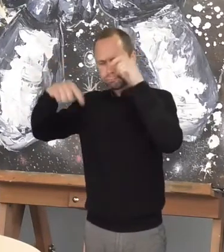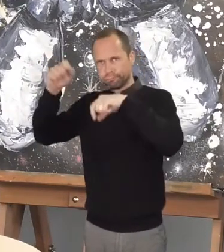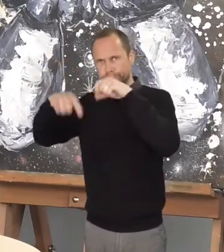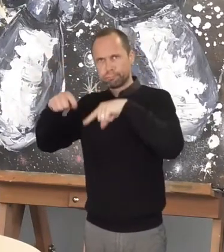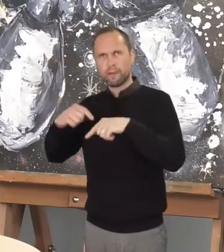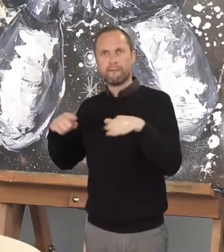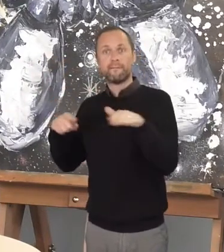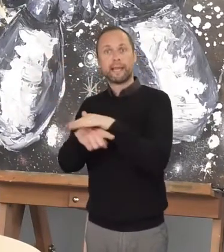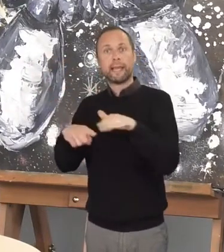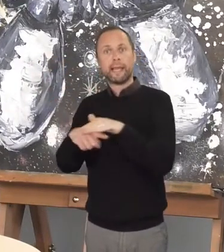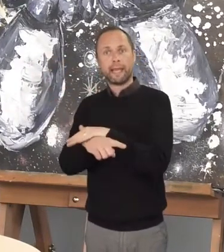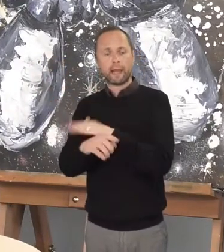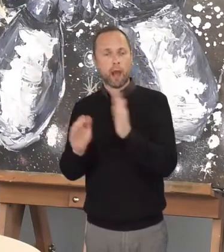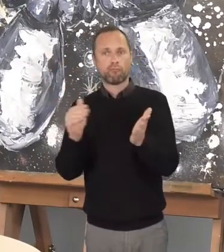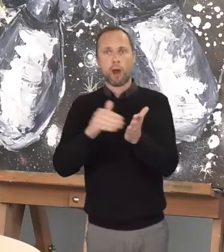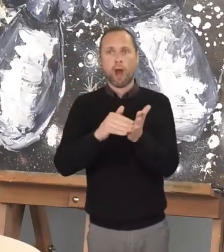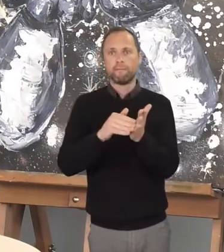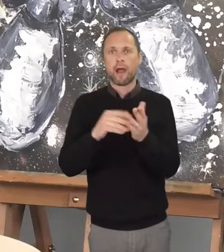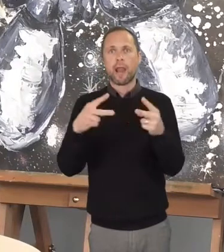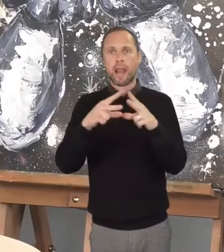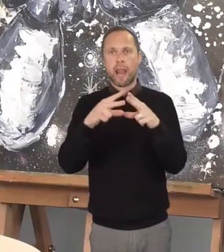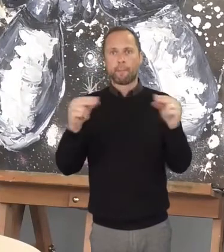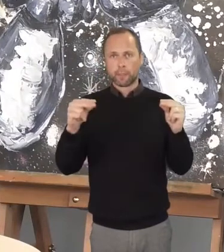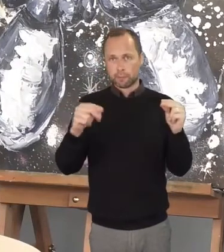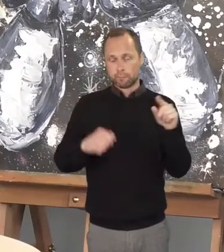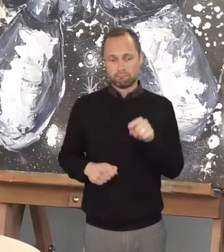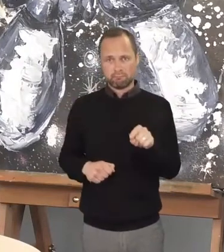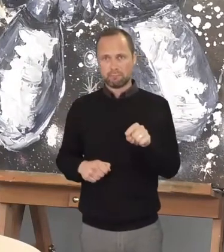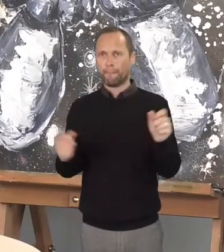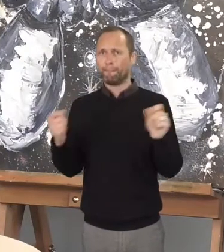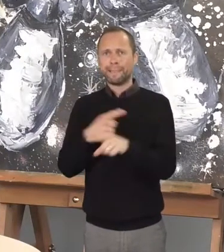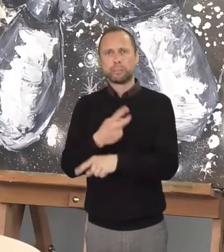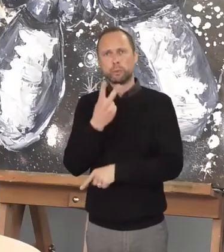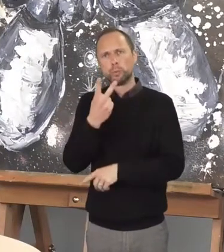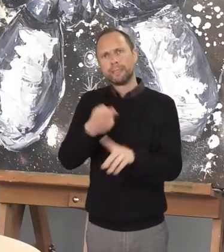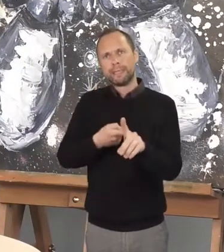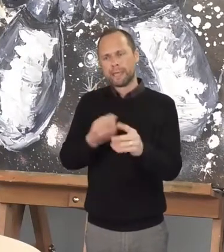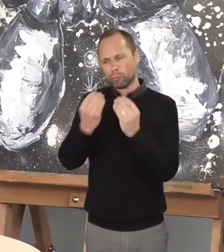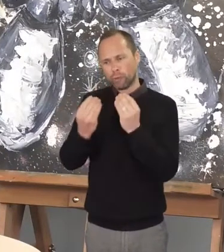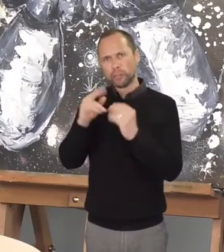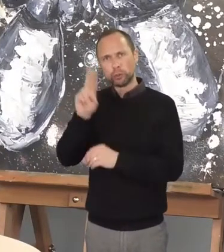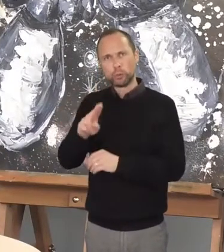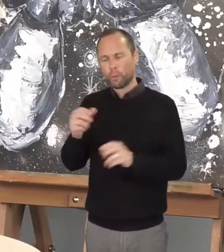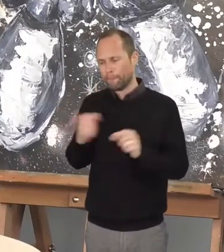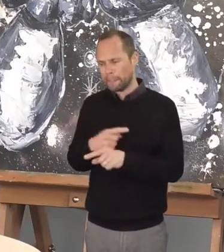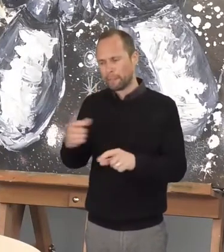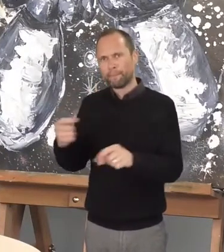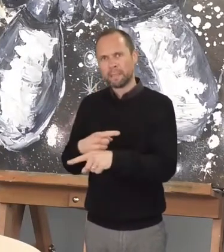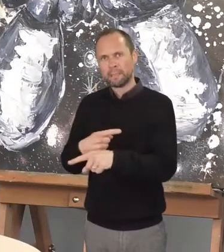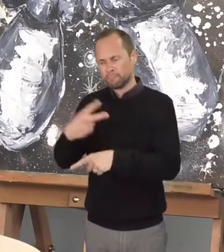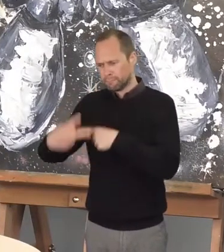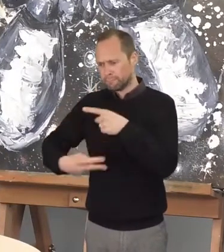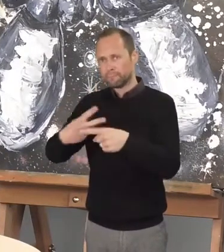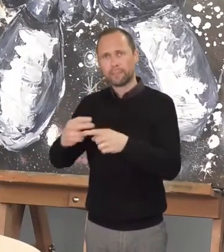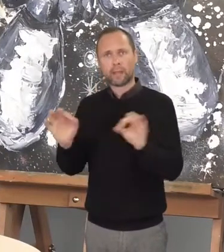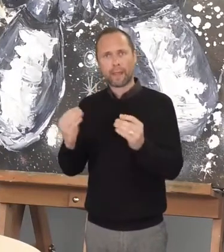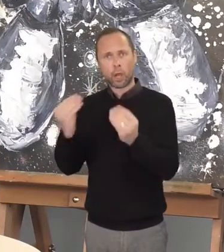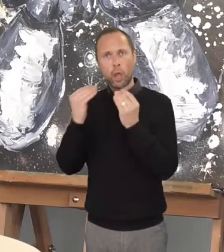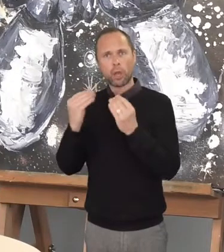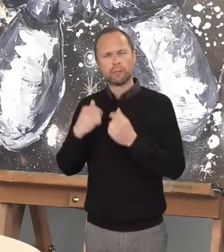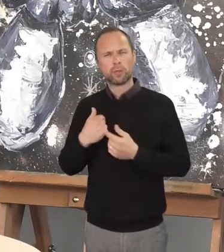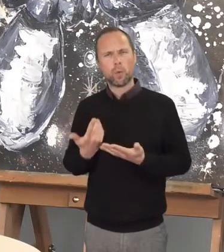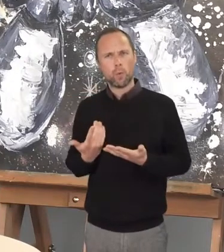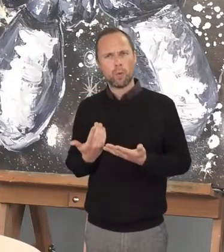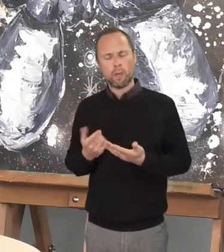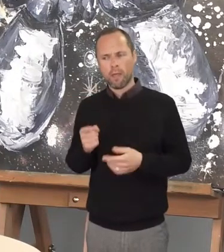Lebanon and missed out on 2 years of education. And I suppose we've really, really